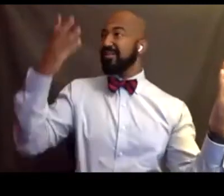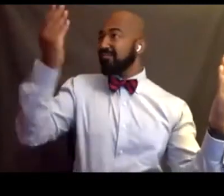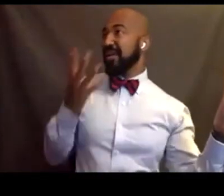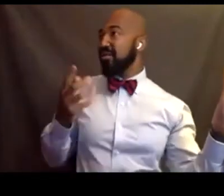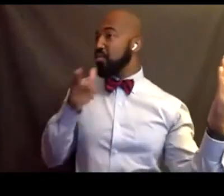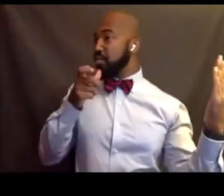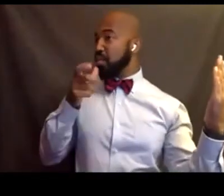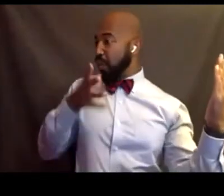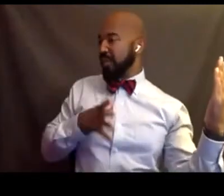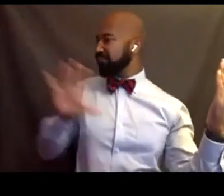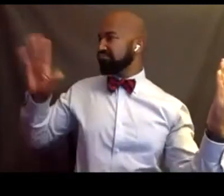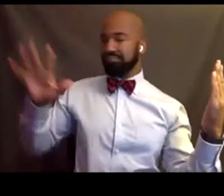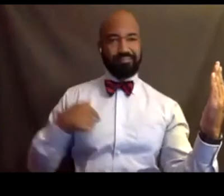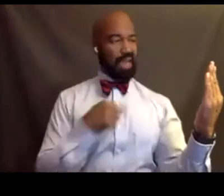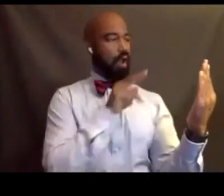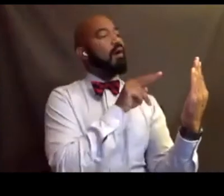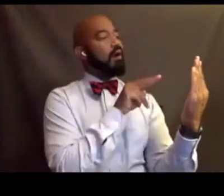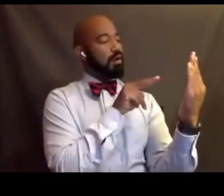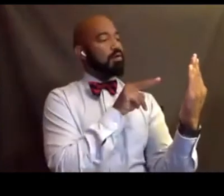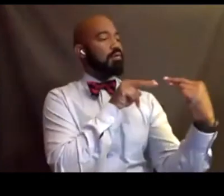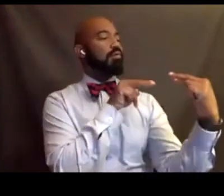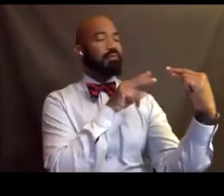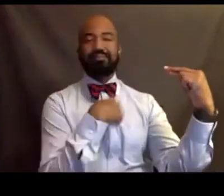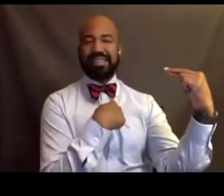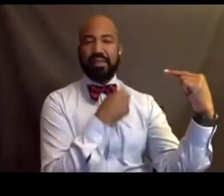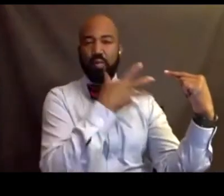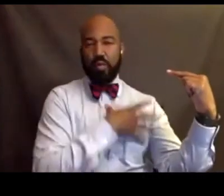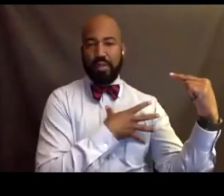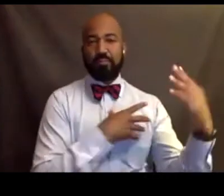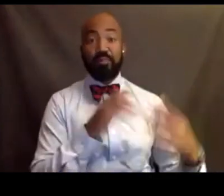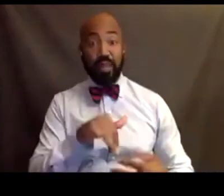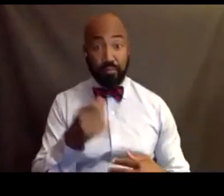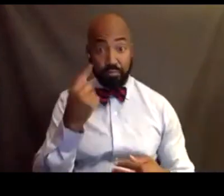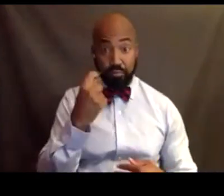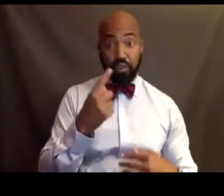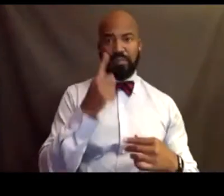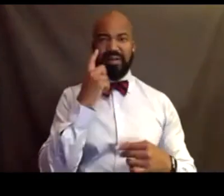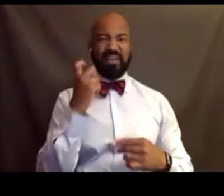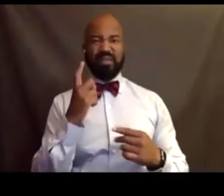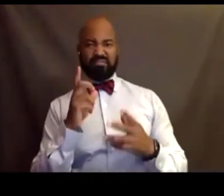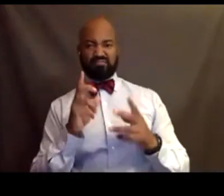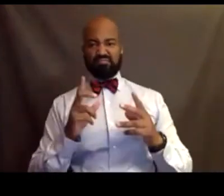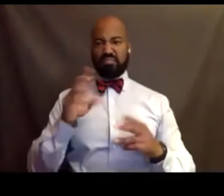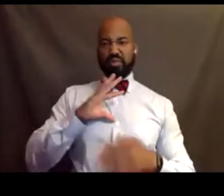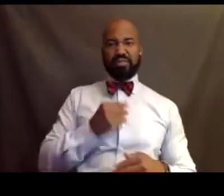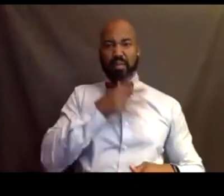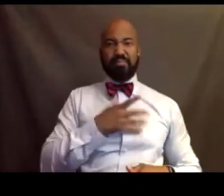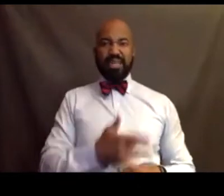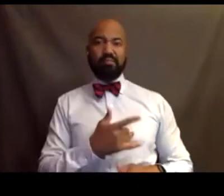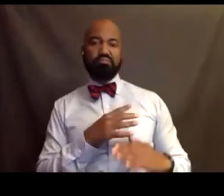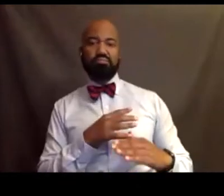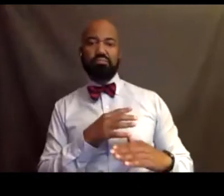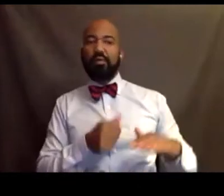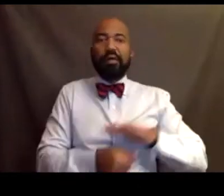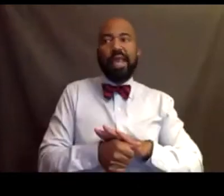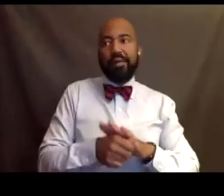what society has told us as trans women, what we're supposed to be for forever. We're supposed to be the shadows. We're supposed to be in the background. We're supposed to be all these things.